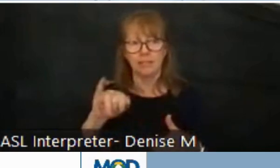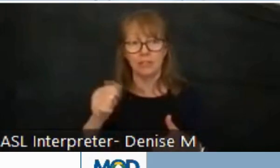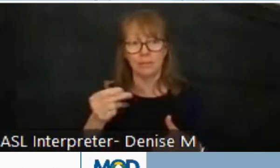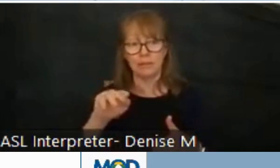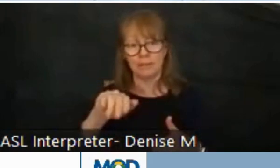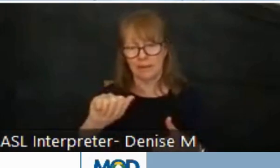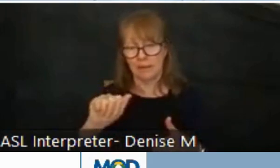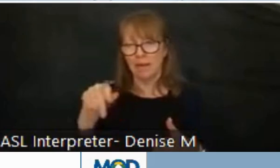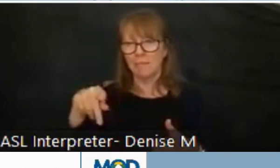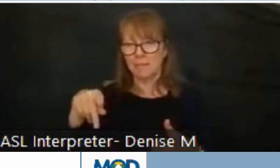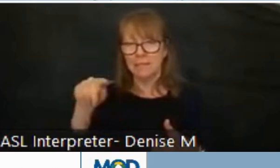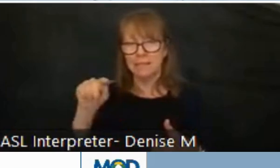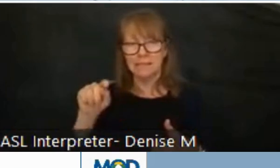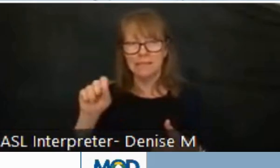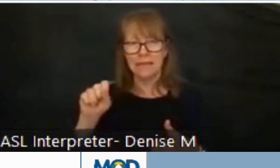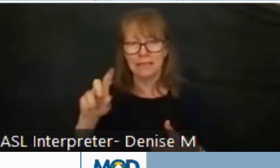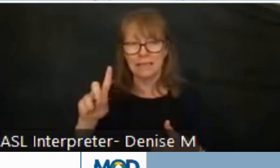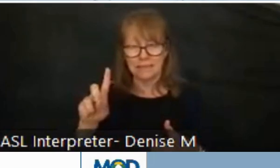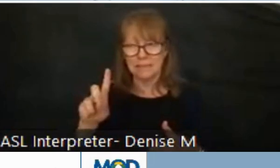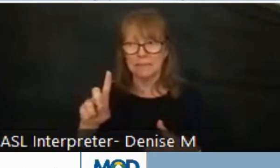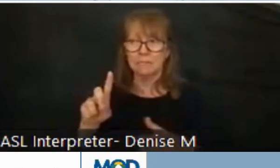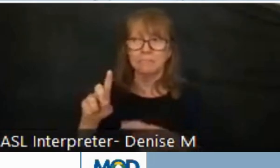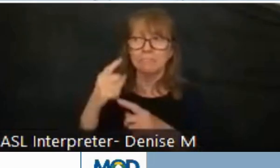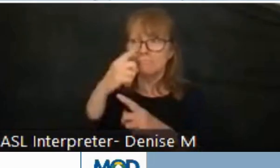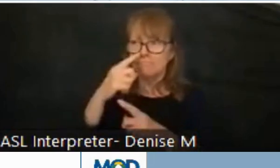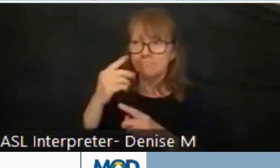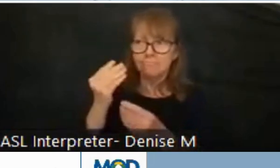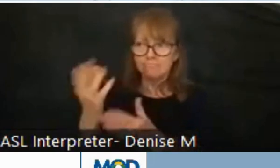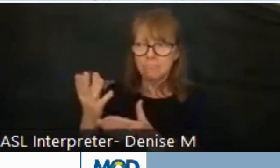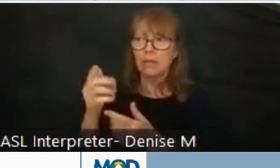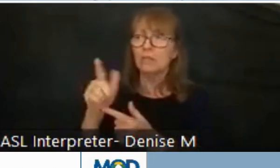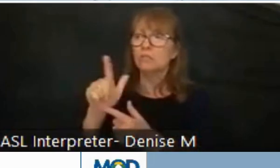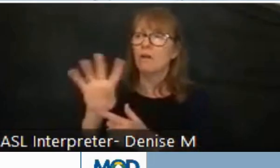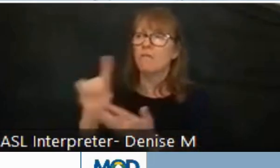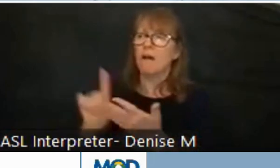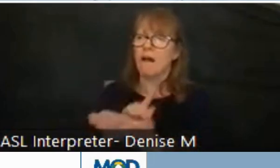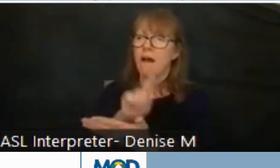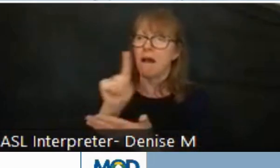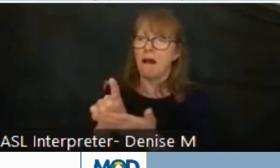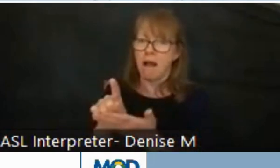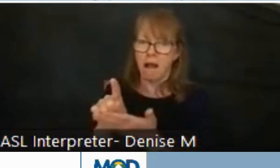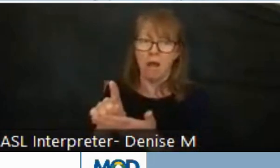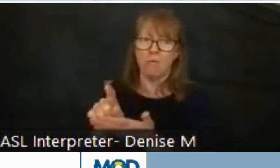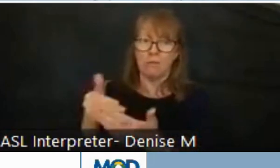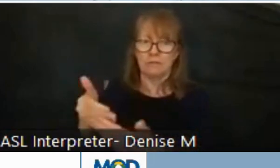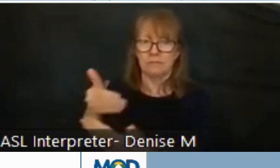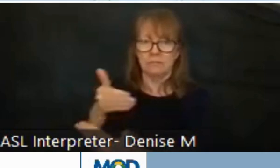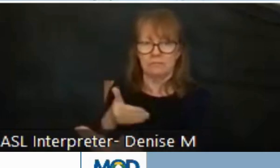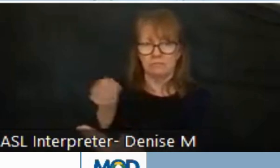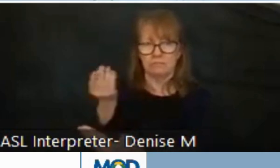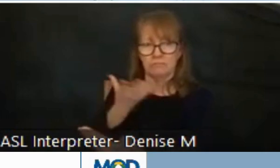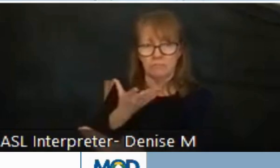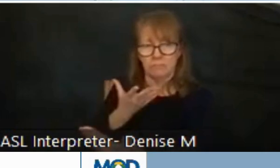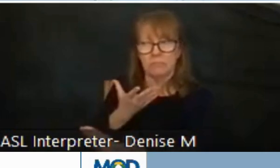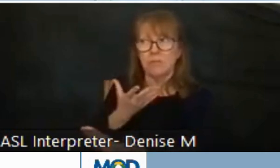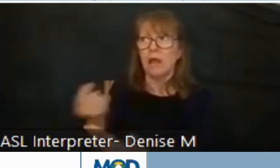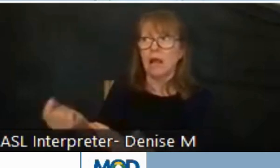give 24 hours notice in advance of coming, to knock